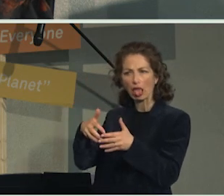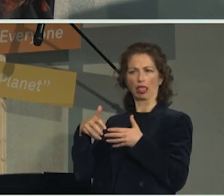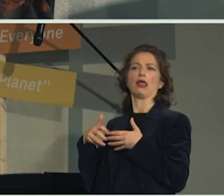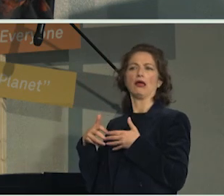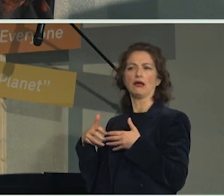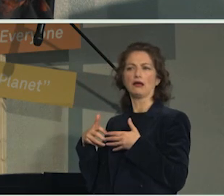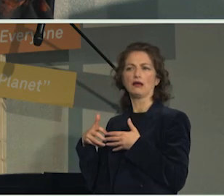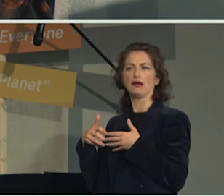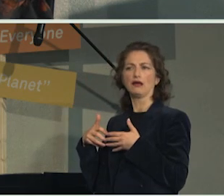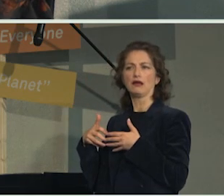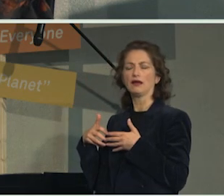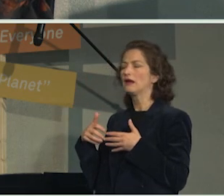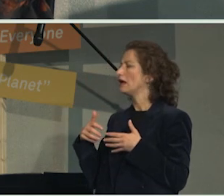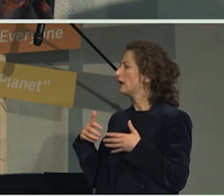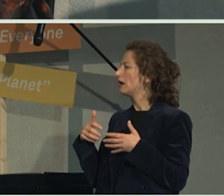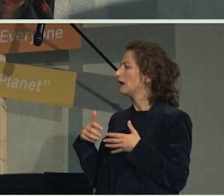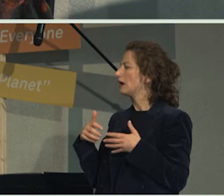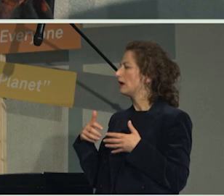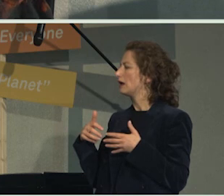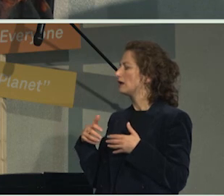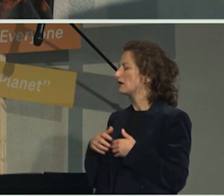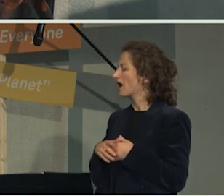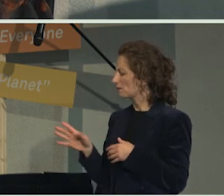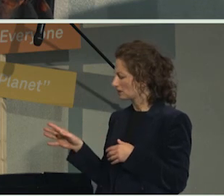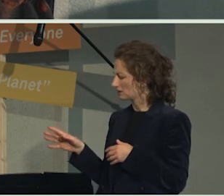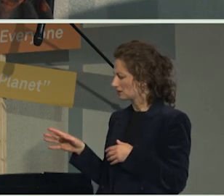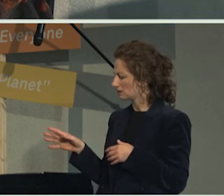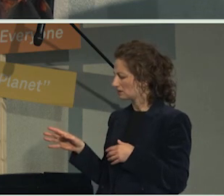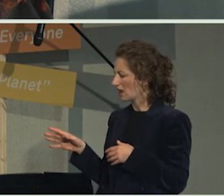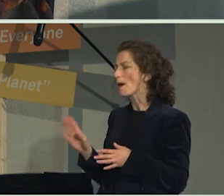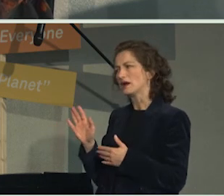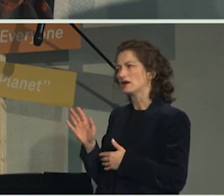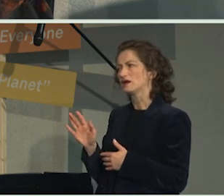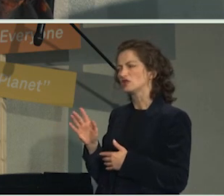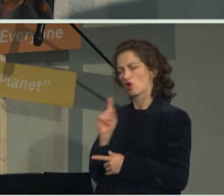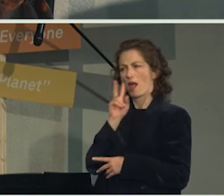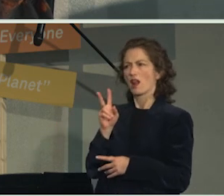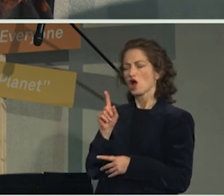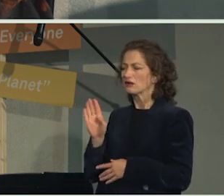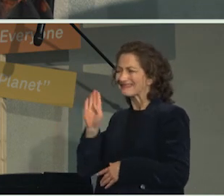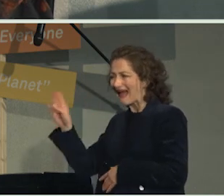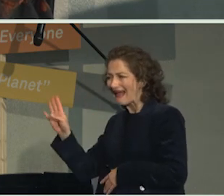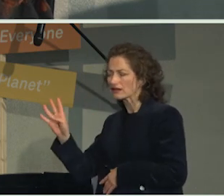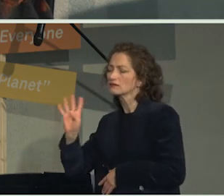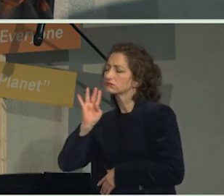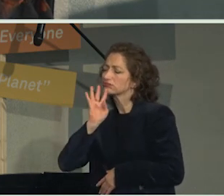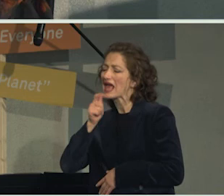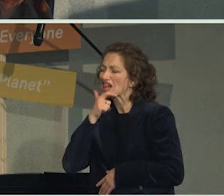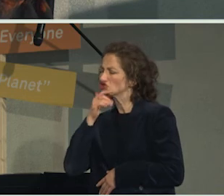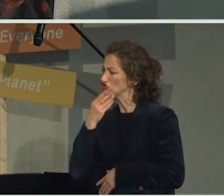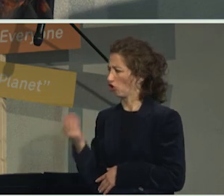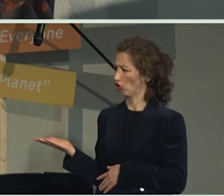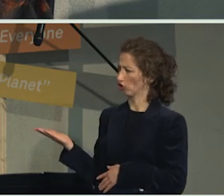But at least you speak proper English, huh? And at least